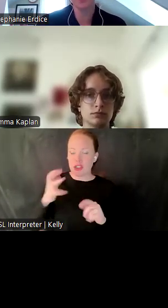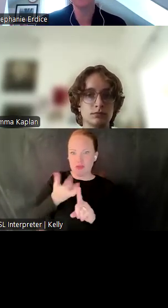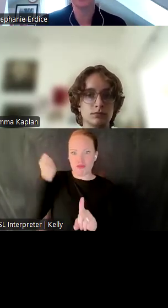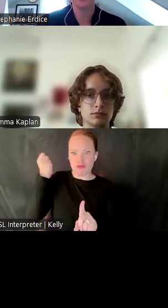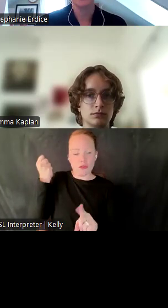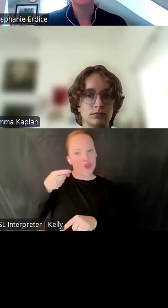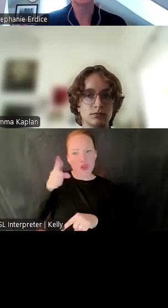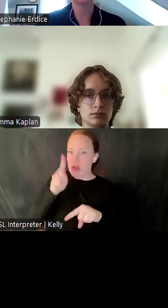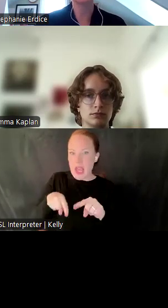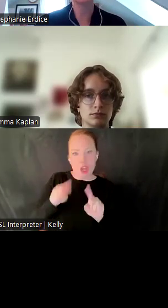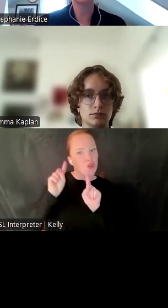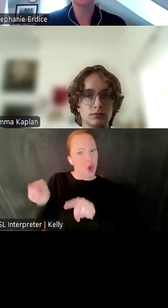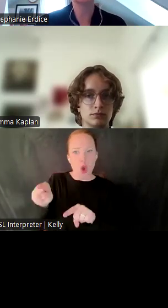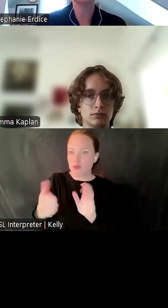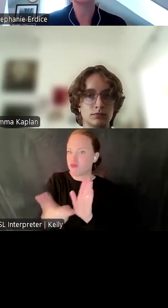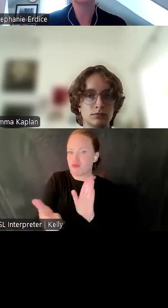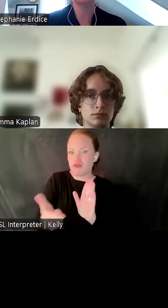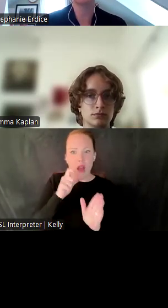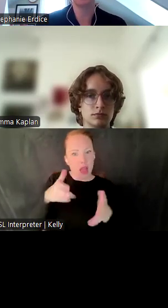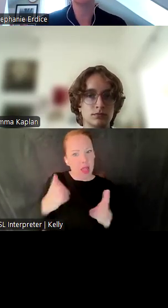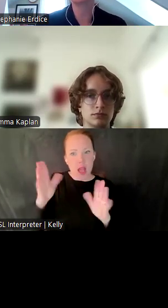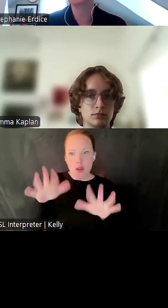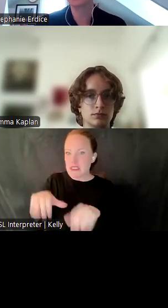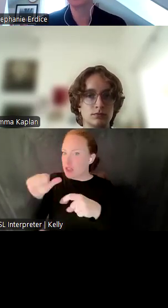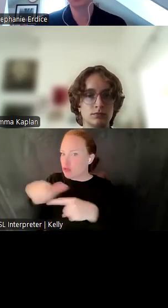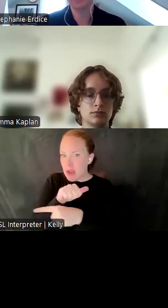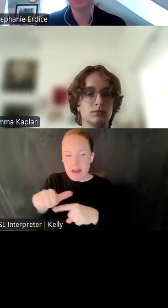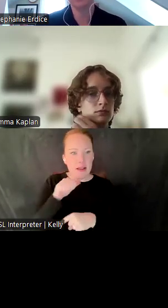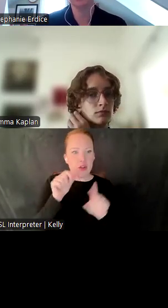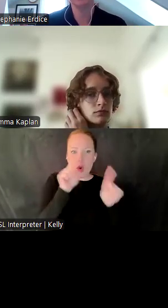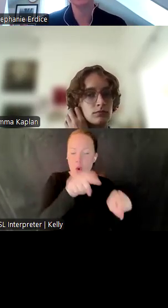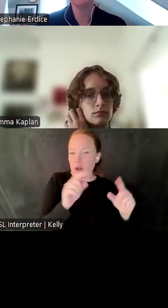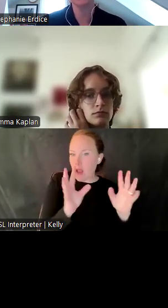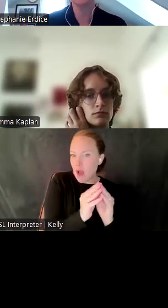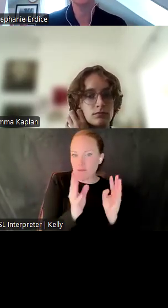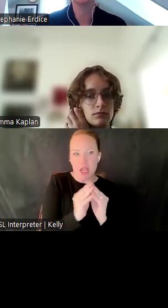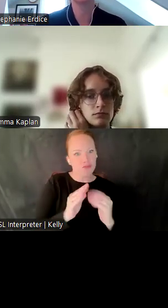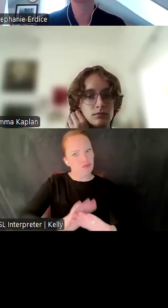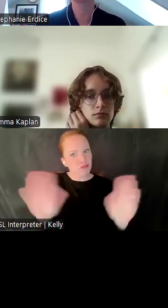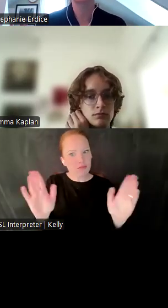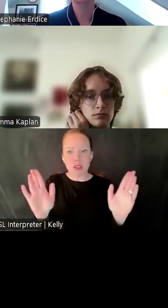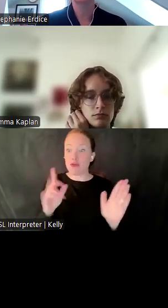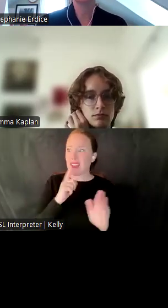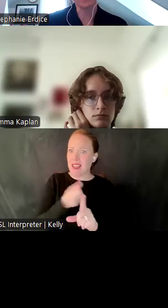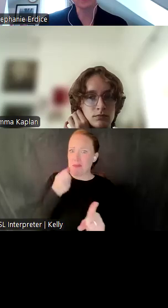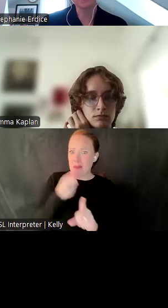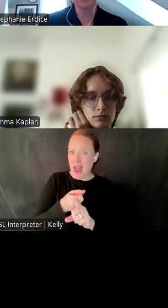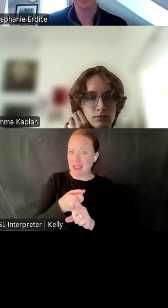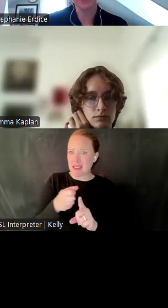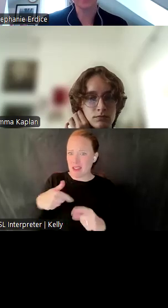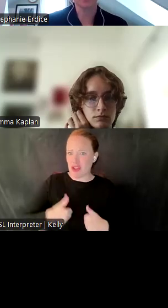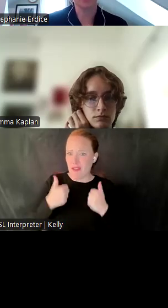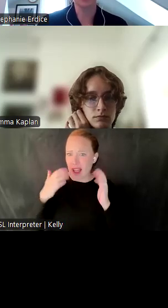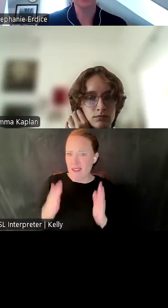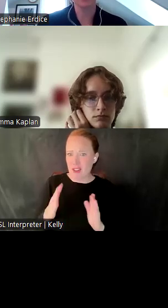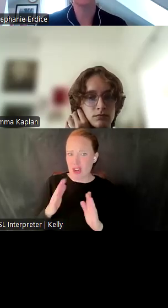for a survivor, it can really start to affect their employment and their ability even to earn the money that they are